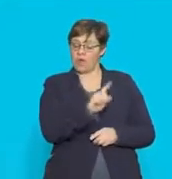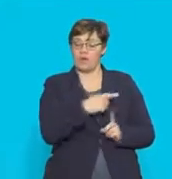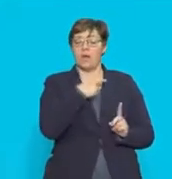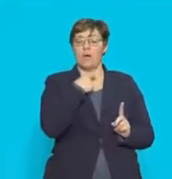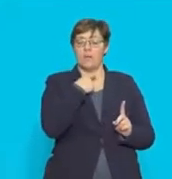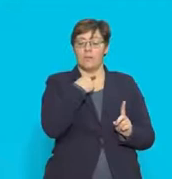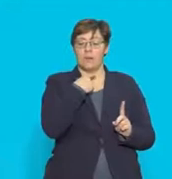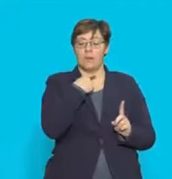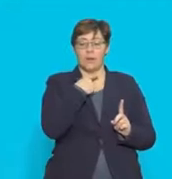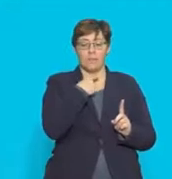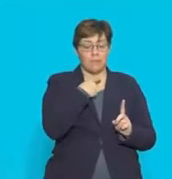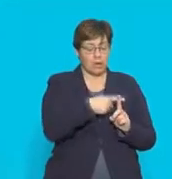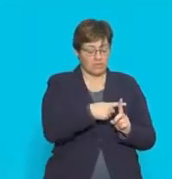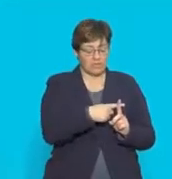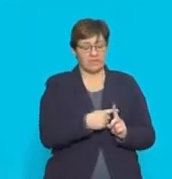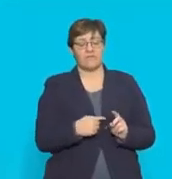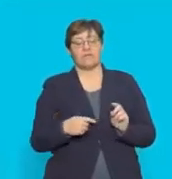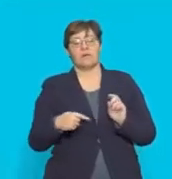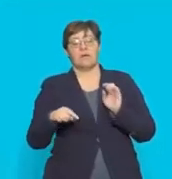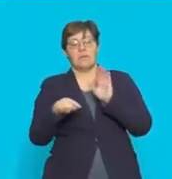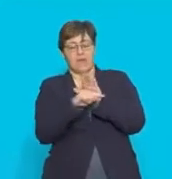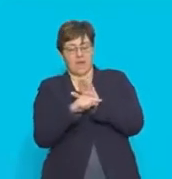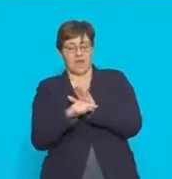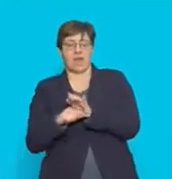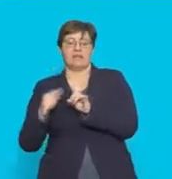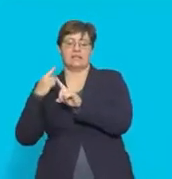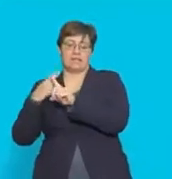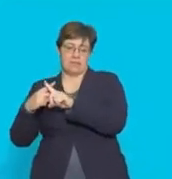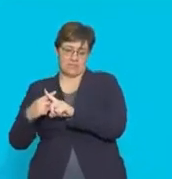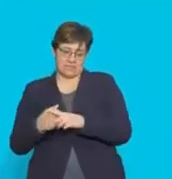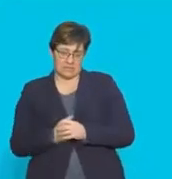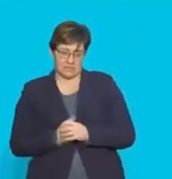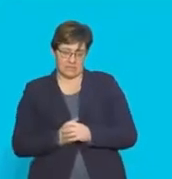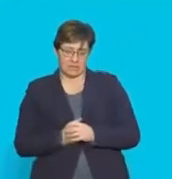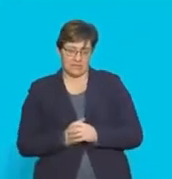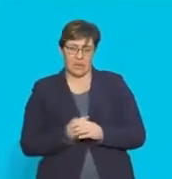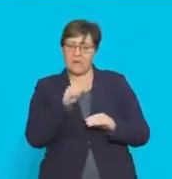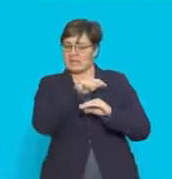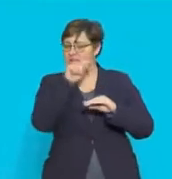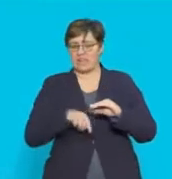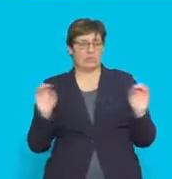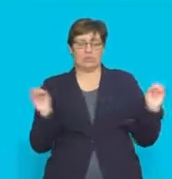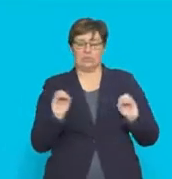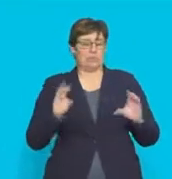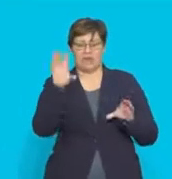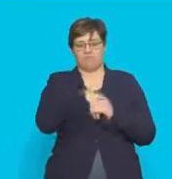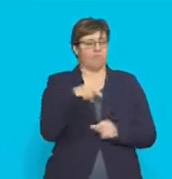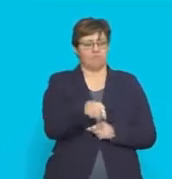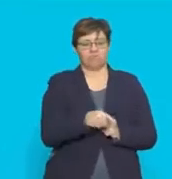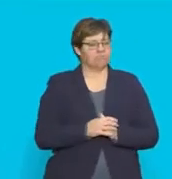limited to multiplication without going to division. So it's plus, minus, and multiplication.